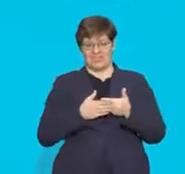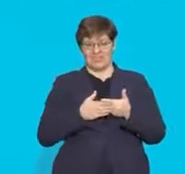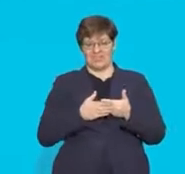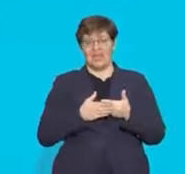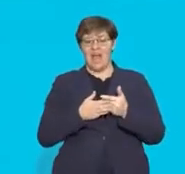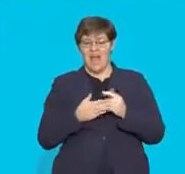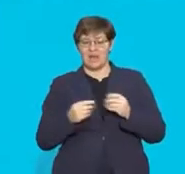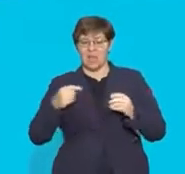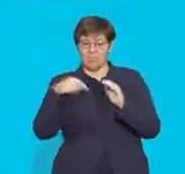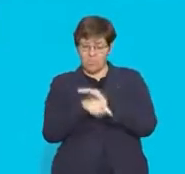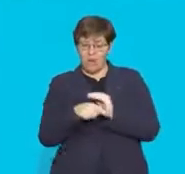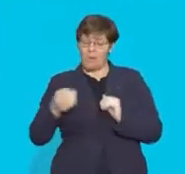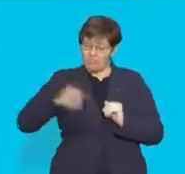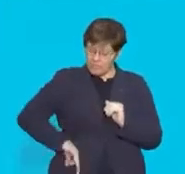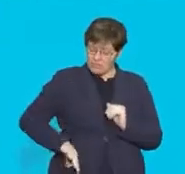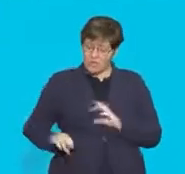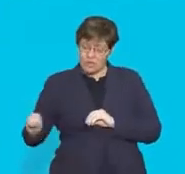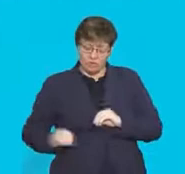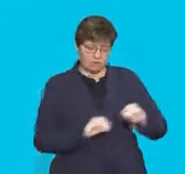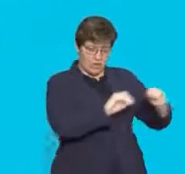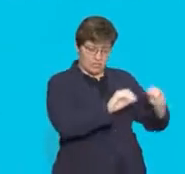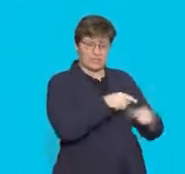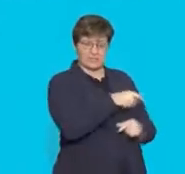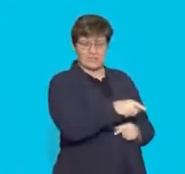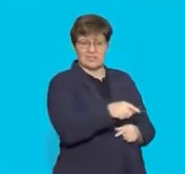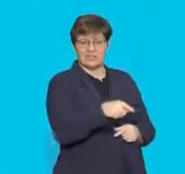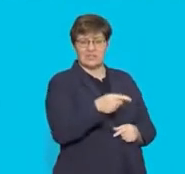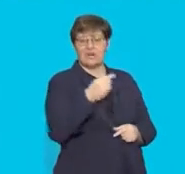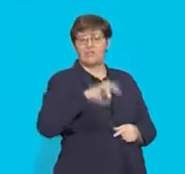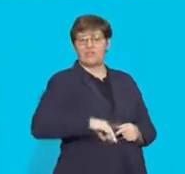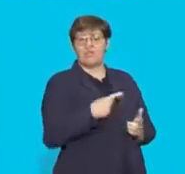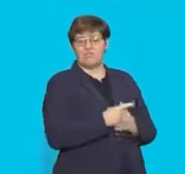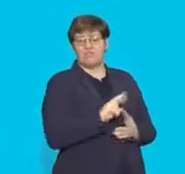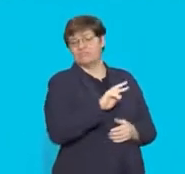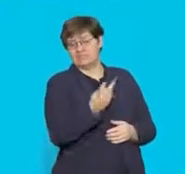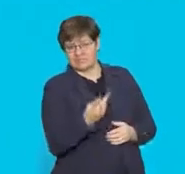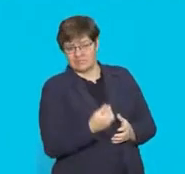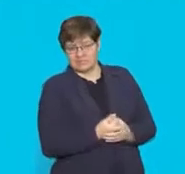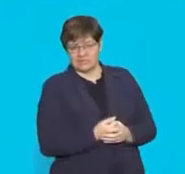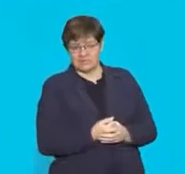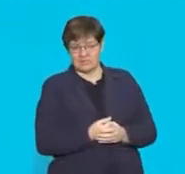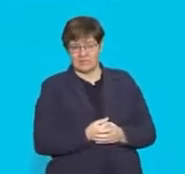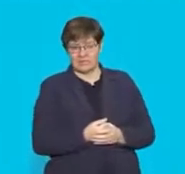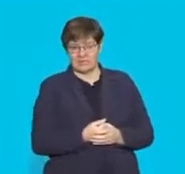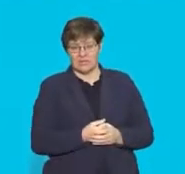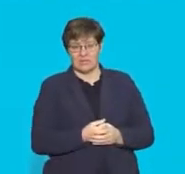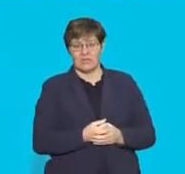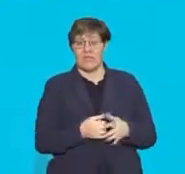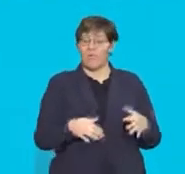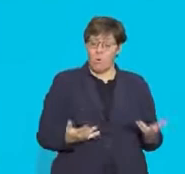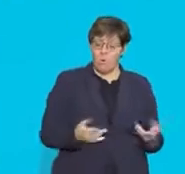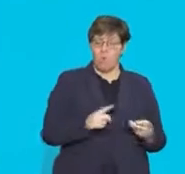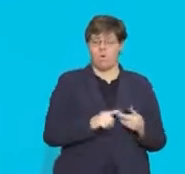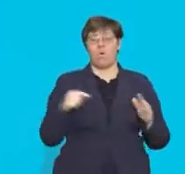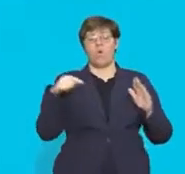transferred to a profit on sale of, it's transferred to a profit on sale of asset account or a